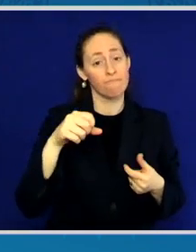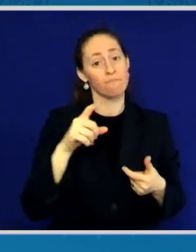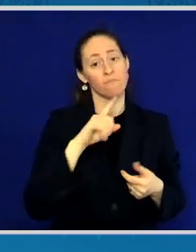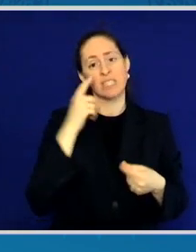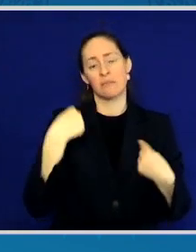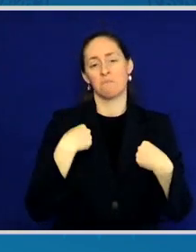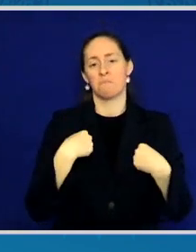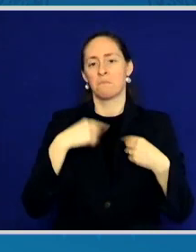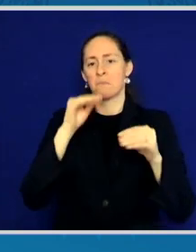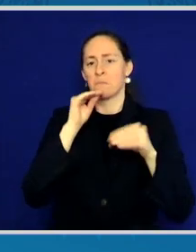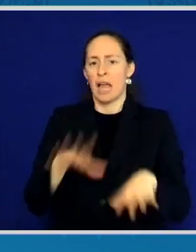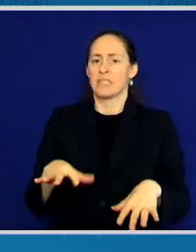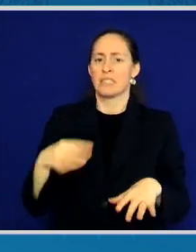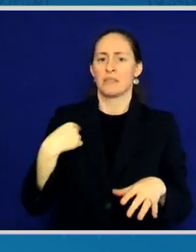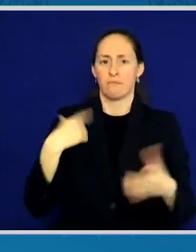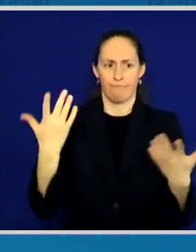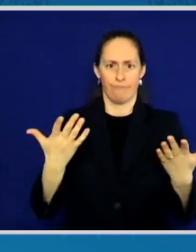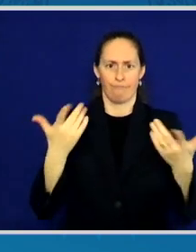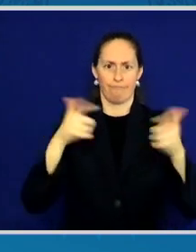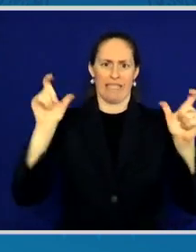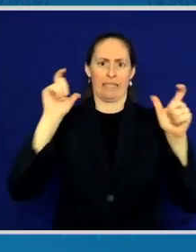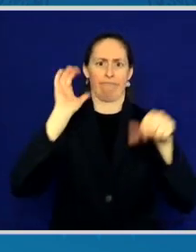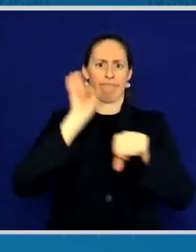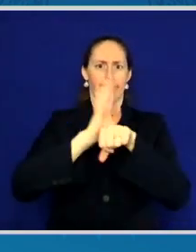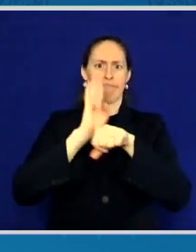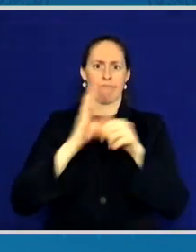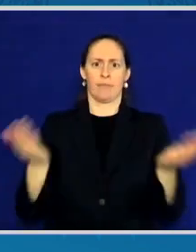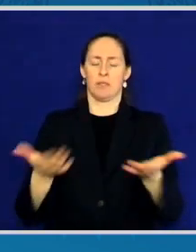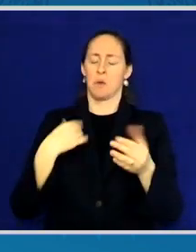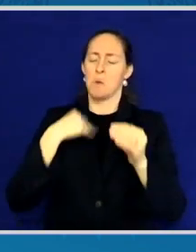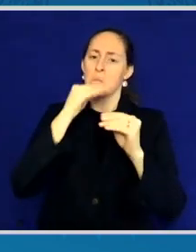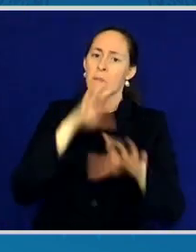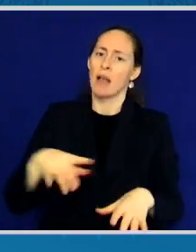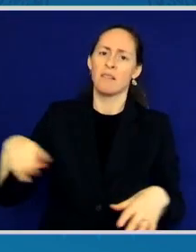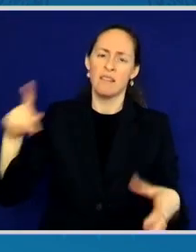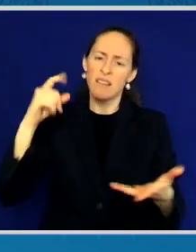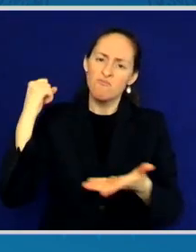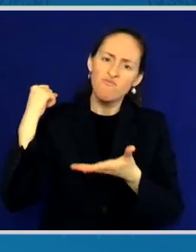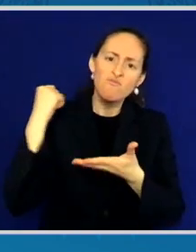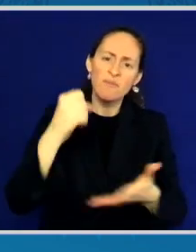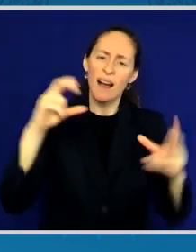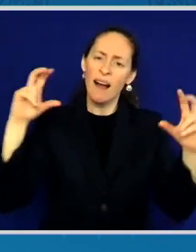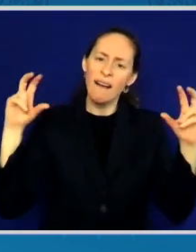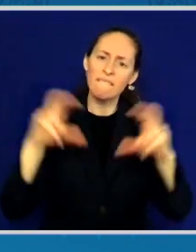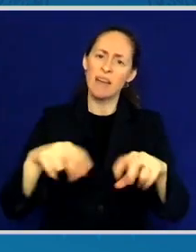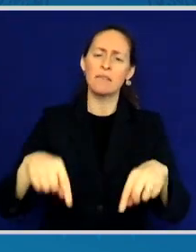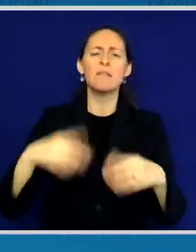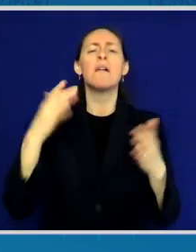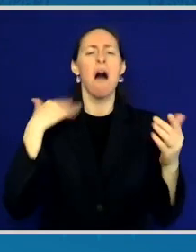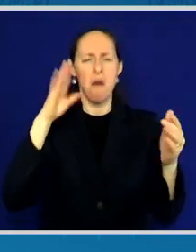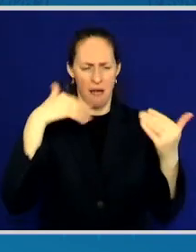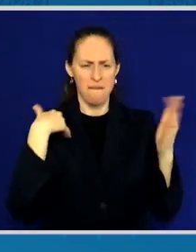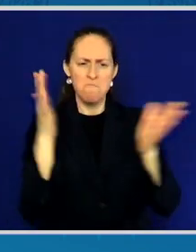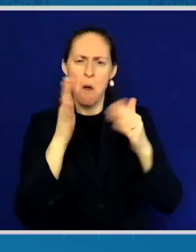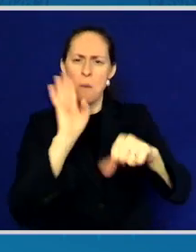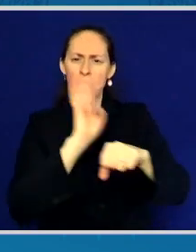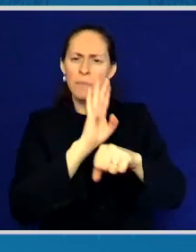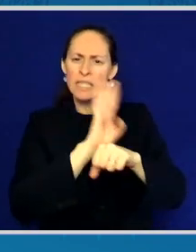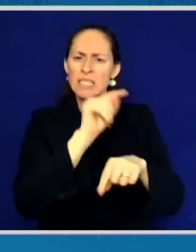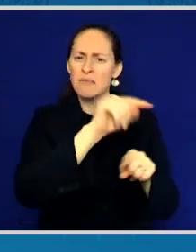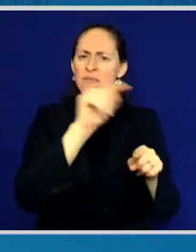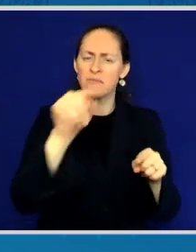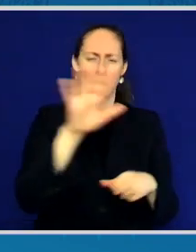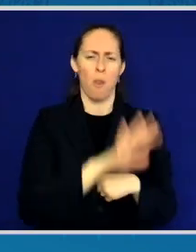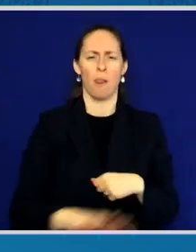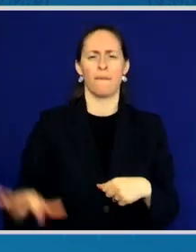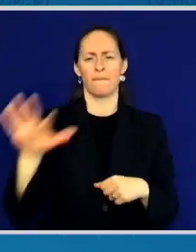corporations here, of course, but lots and lots of people work at those smaller and mid-sized companies. And they're all over the region. And so if